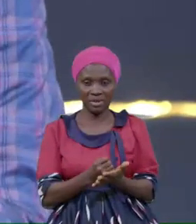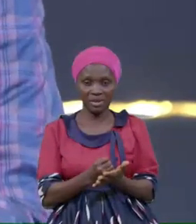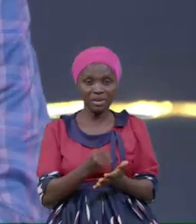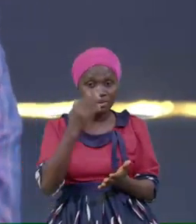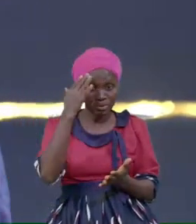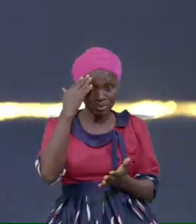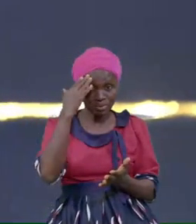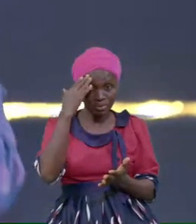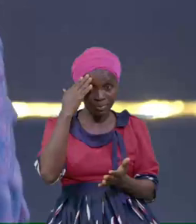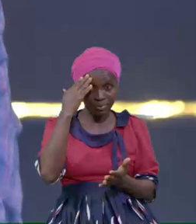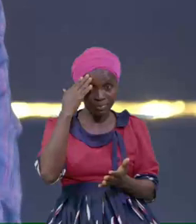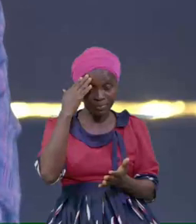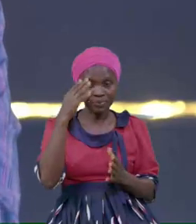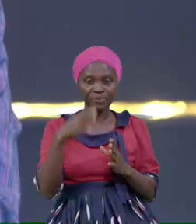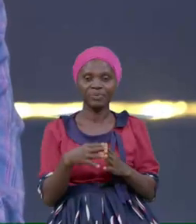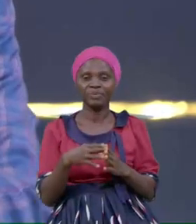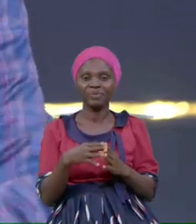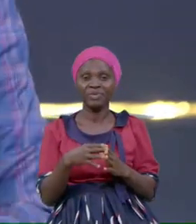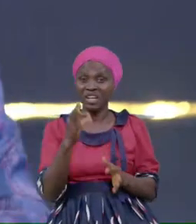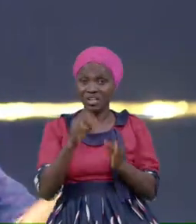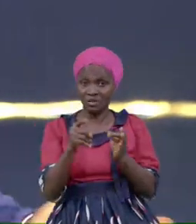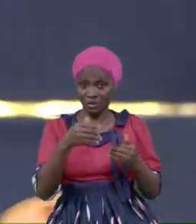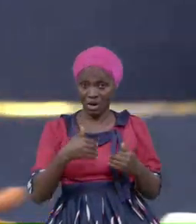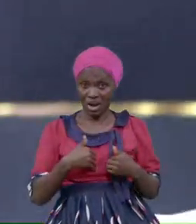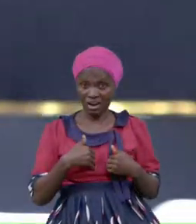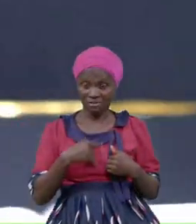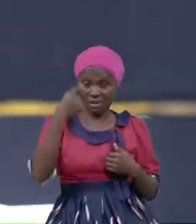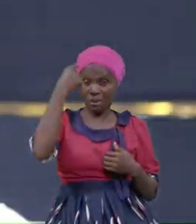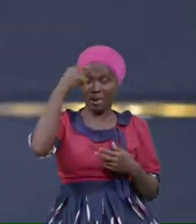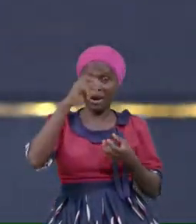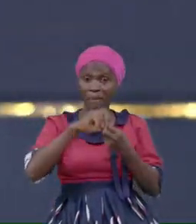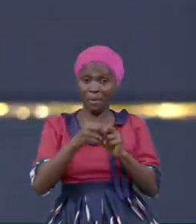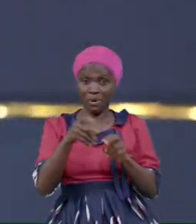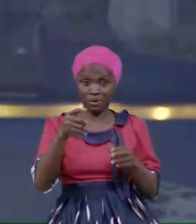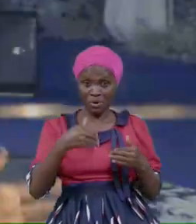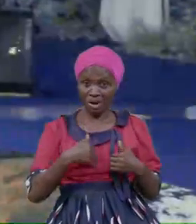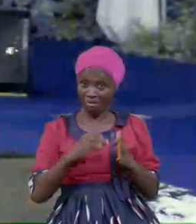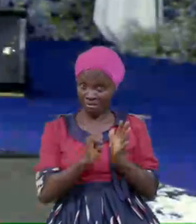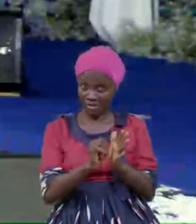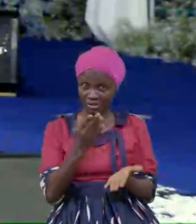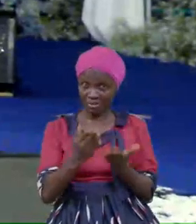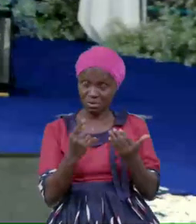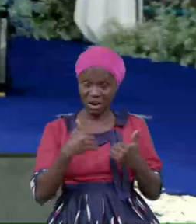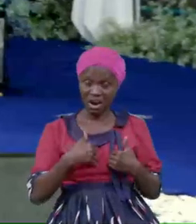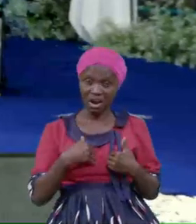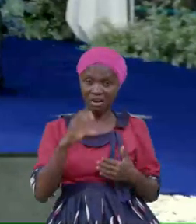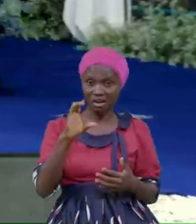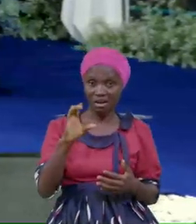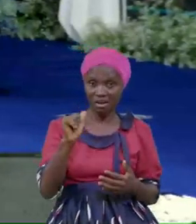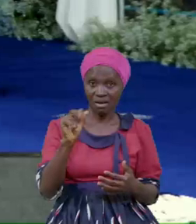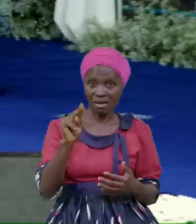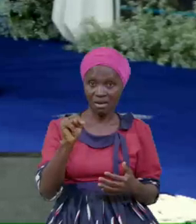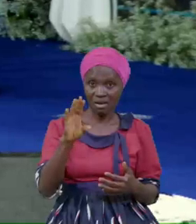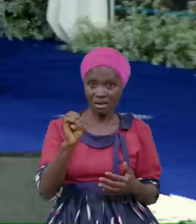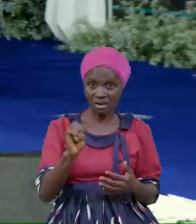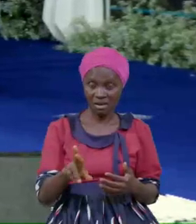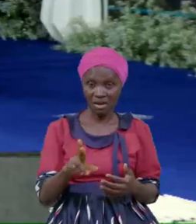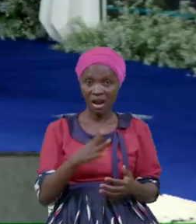if you are still having the brain problem, you're having cancer, you're dying of a blood flow,